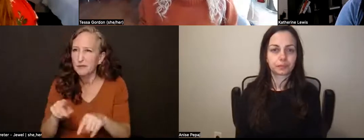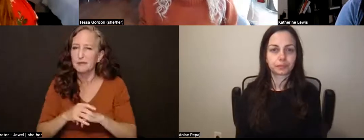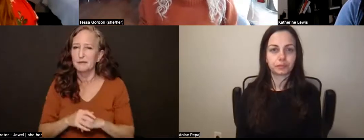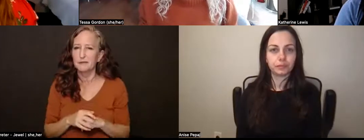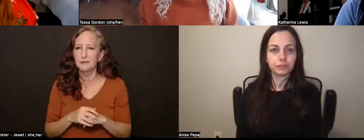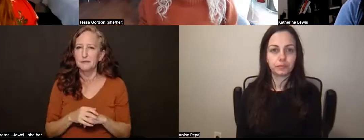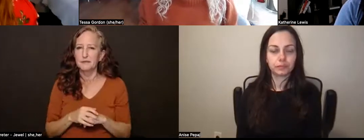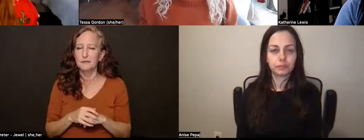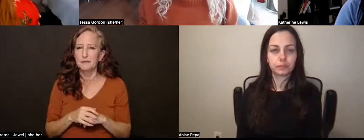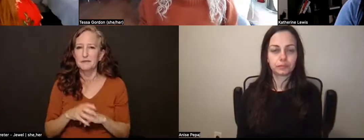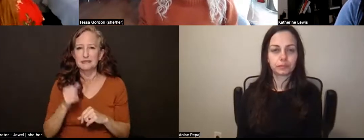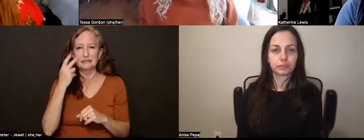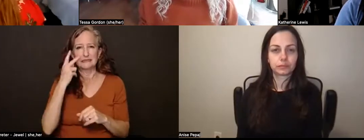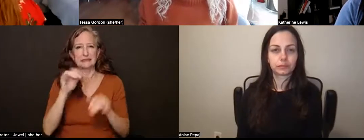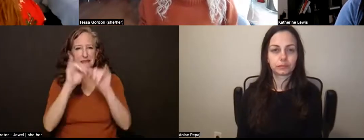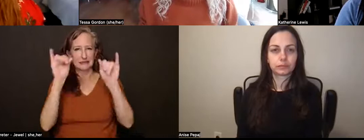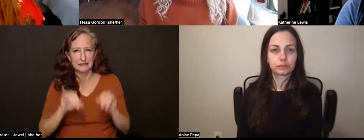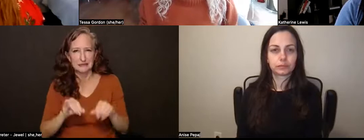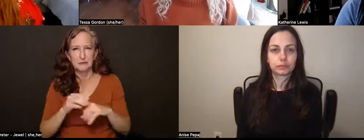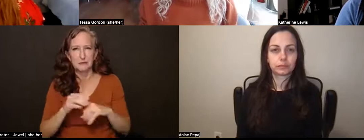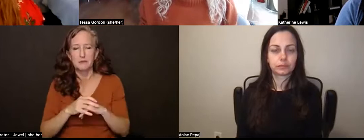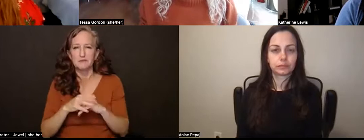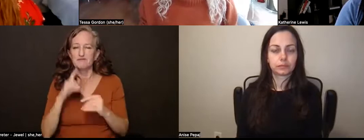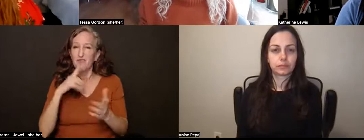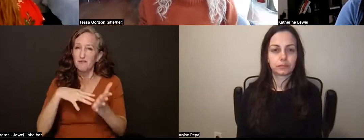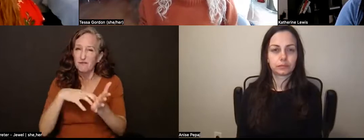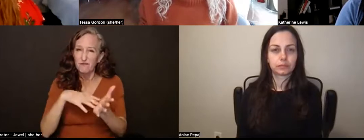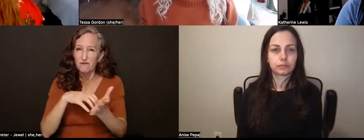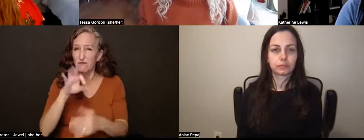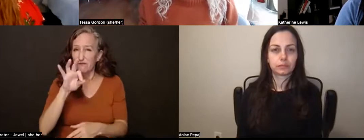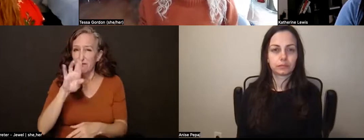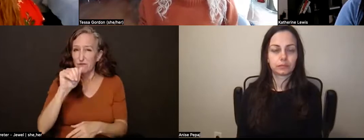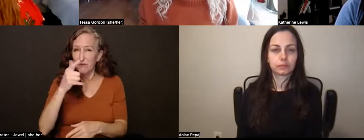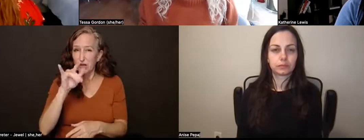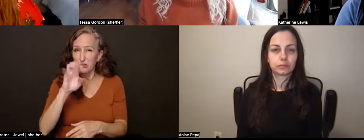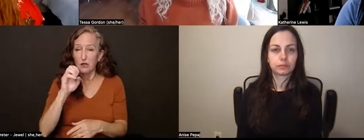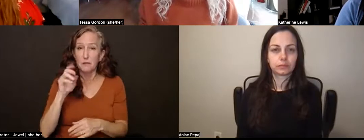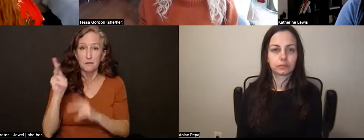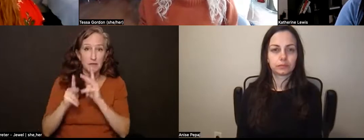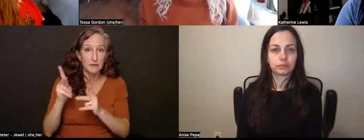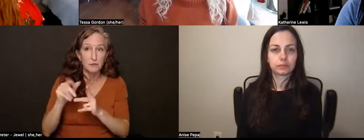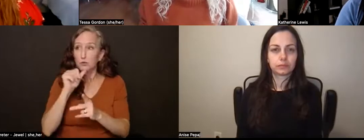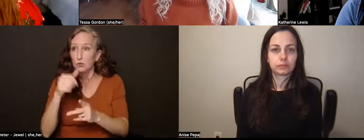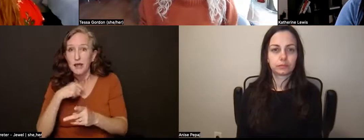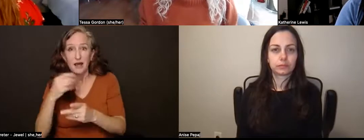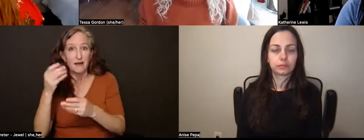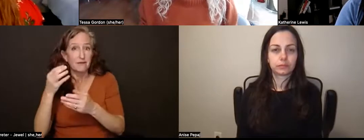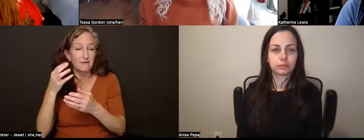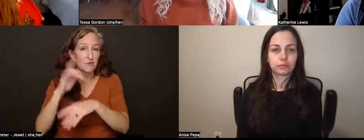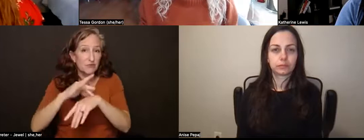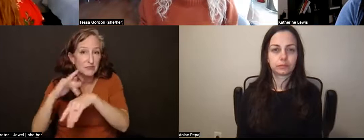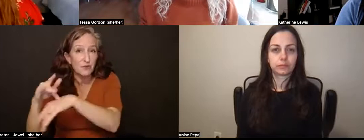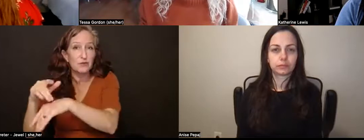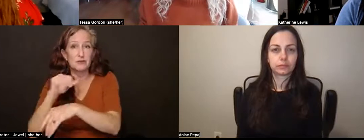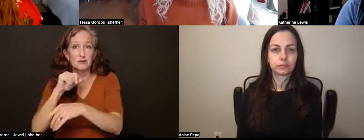that the system is for people who do not have the resources and the means to do it. And, you know, I'll